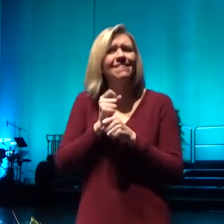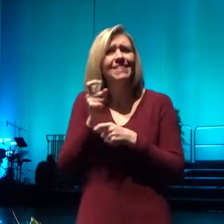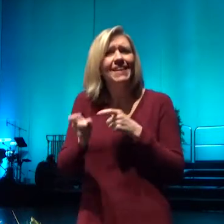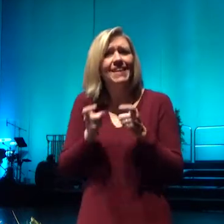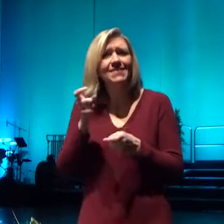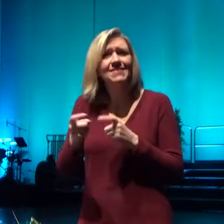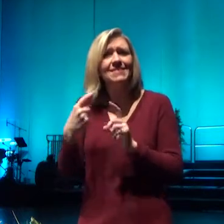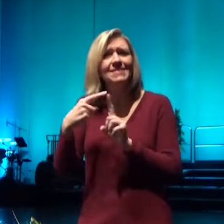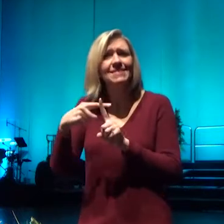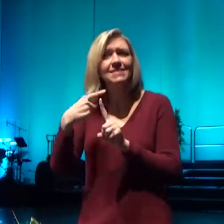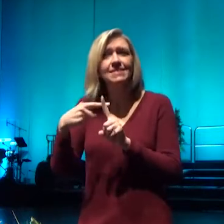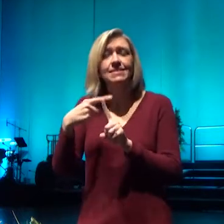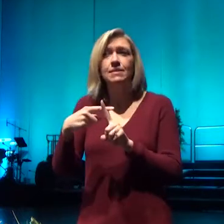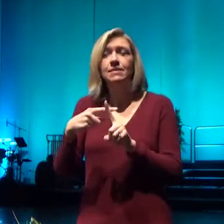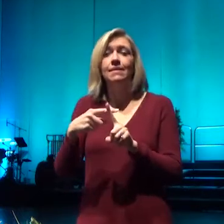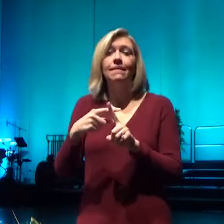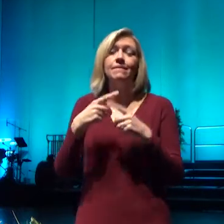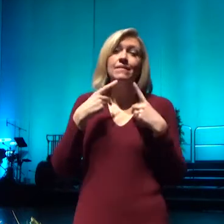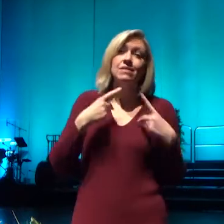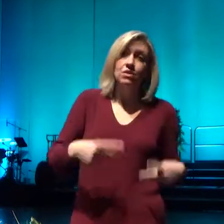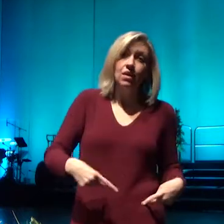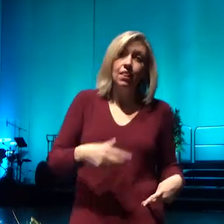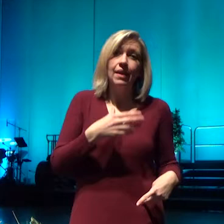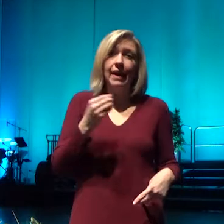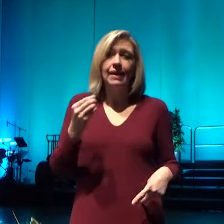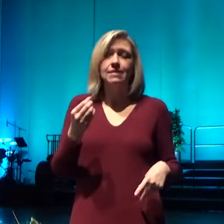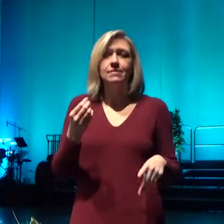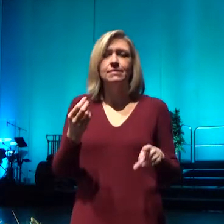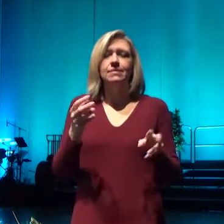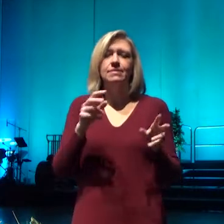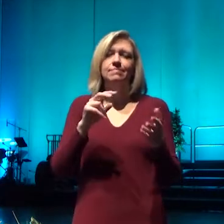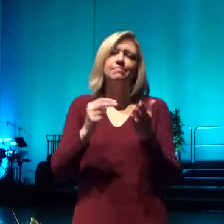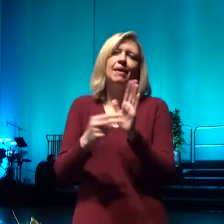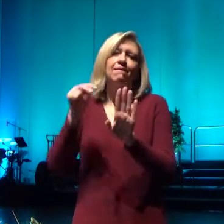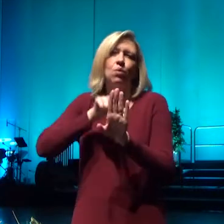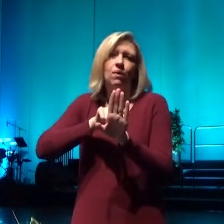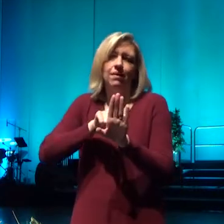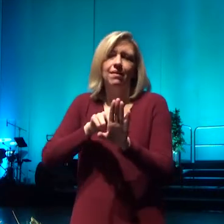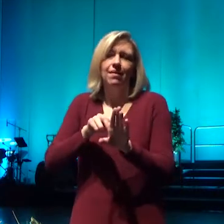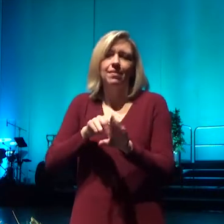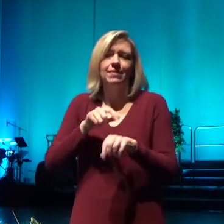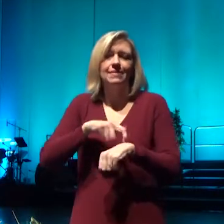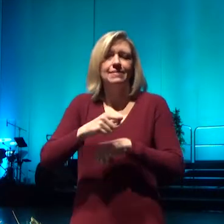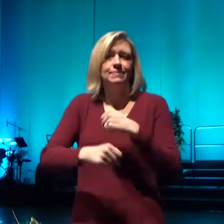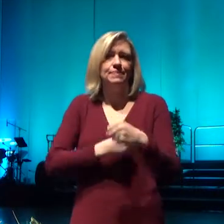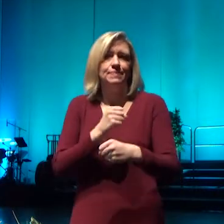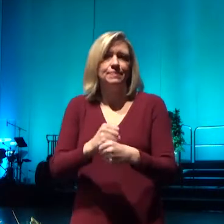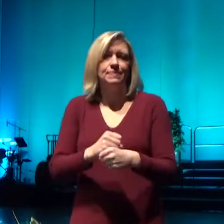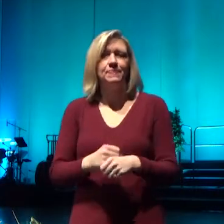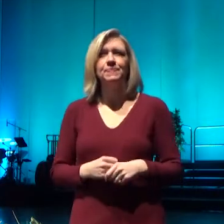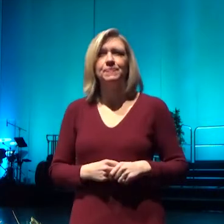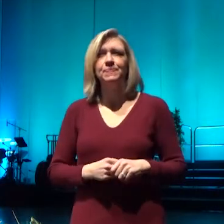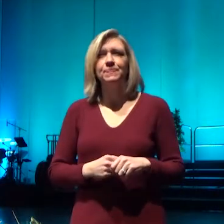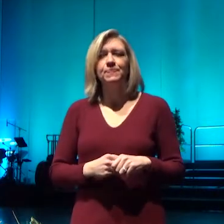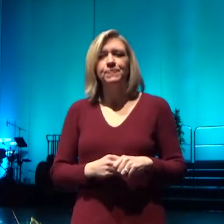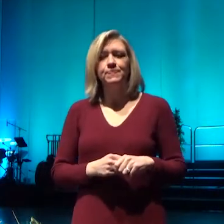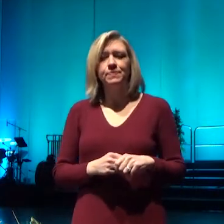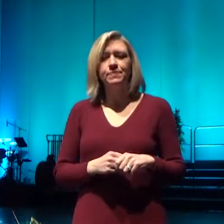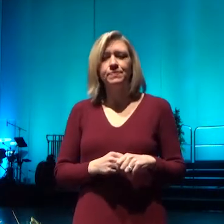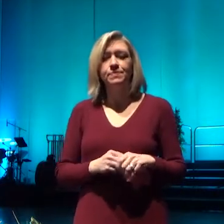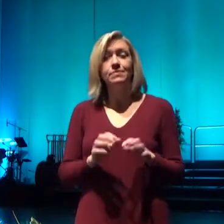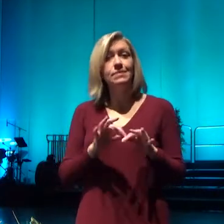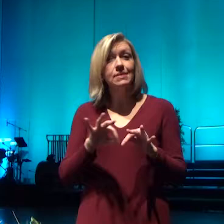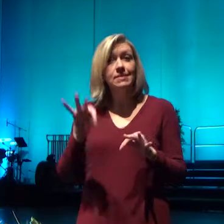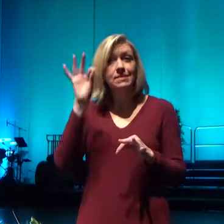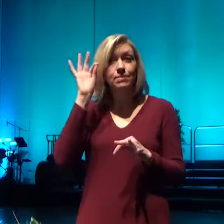come to us physically but also metaphorically through all the gifts of the season. The